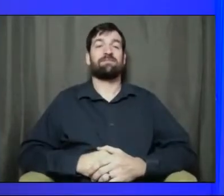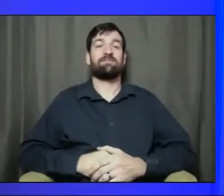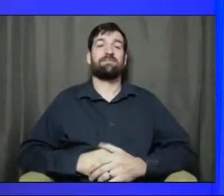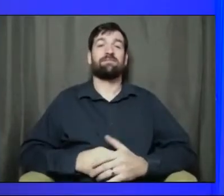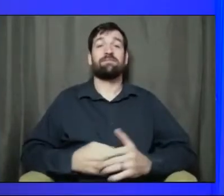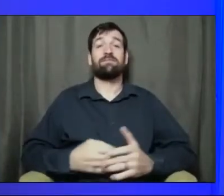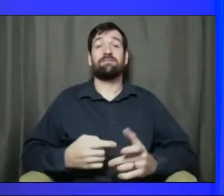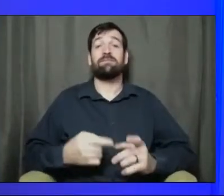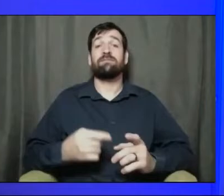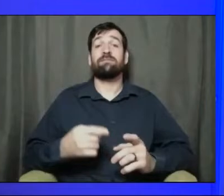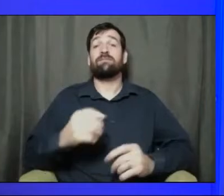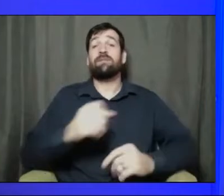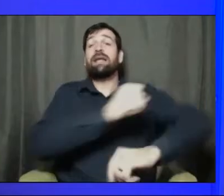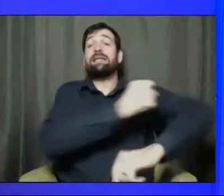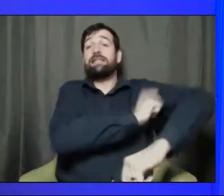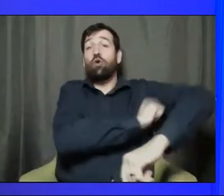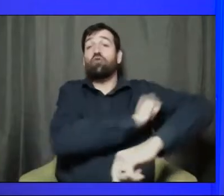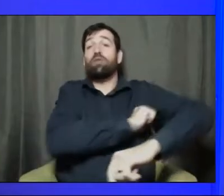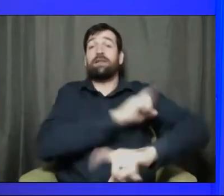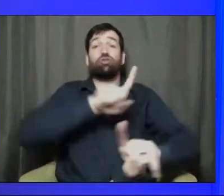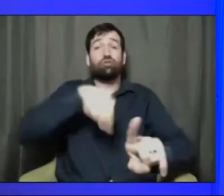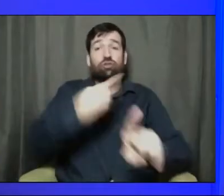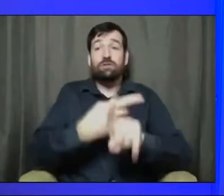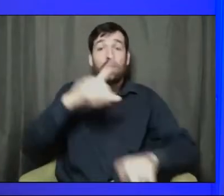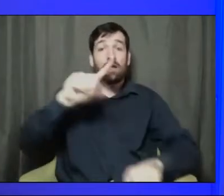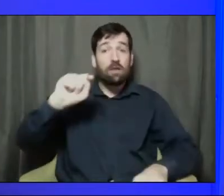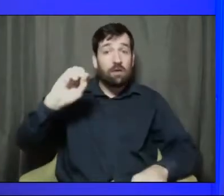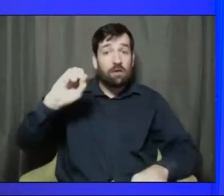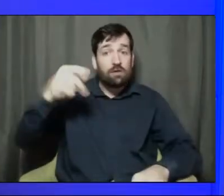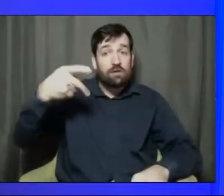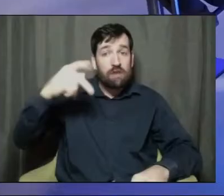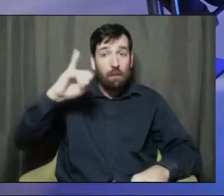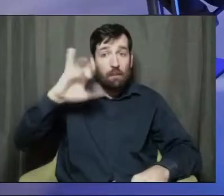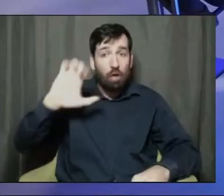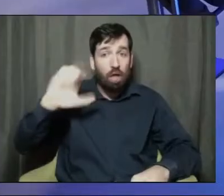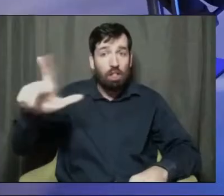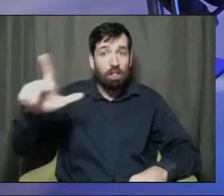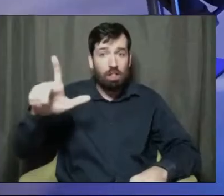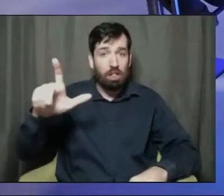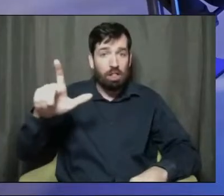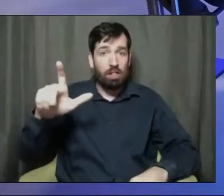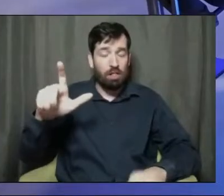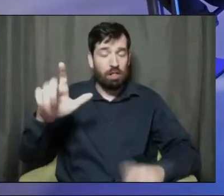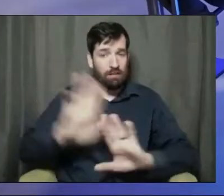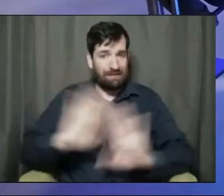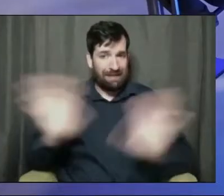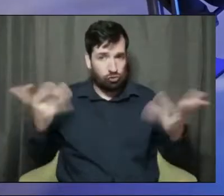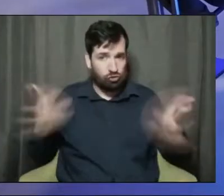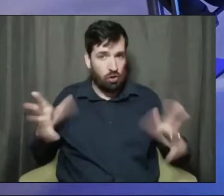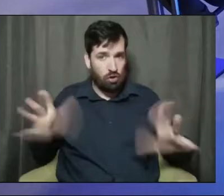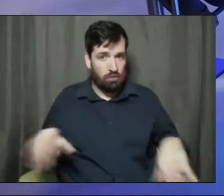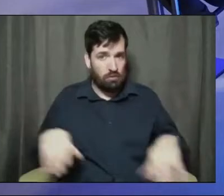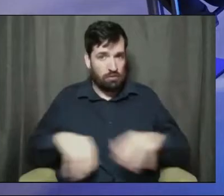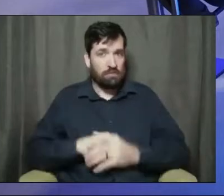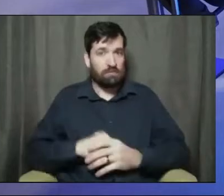is topical. Okay, and so there shouldn't be much deodorant. absorption into the skin. Okay. Couple more things. quickly, because I